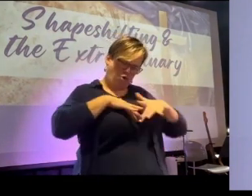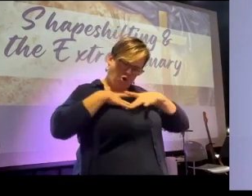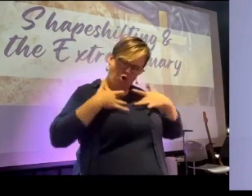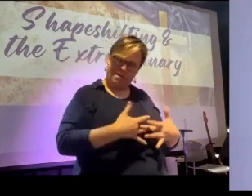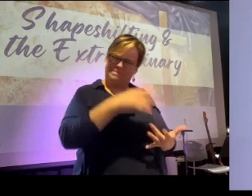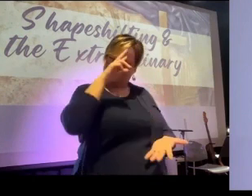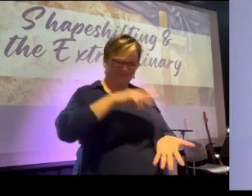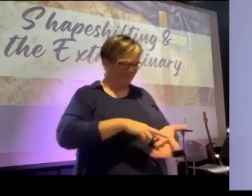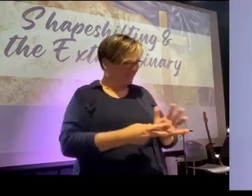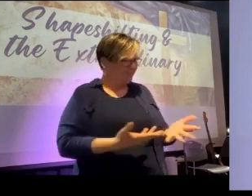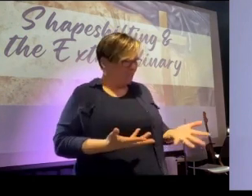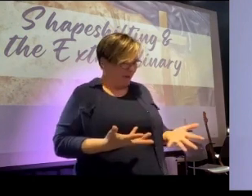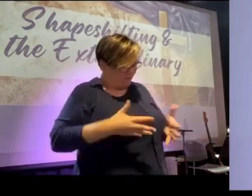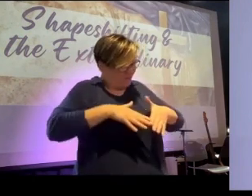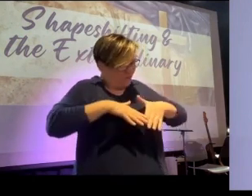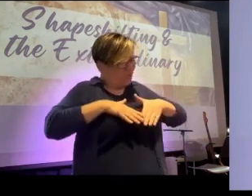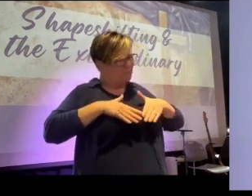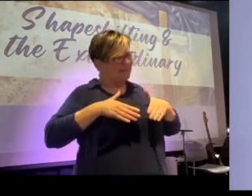brave.